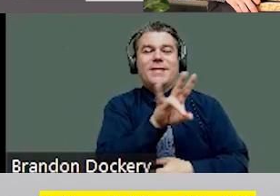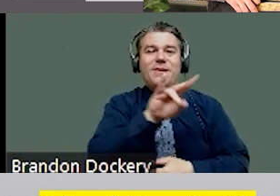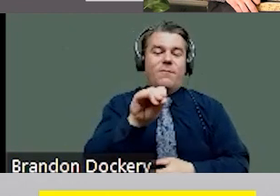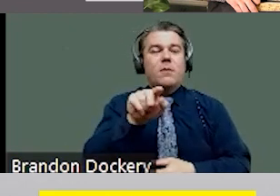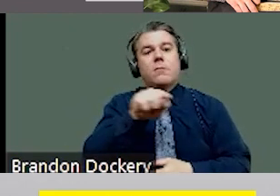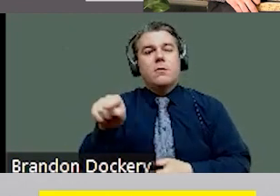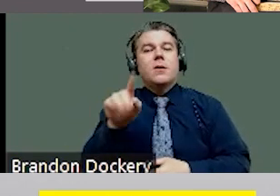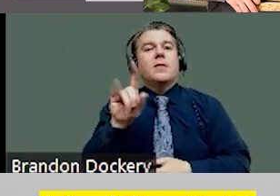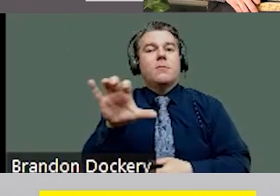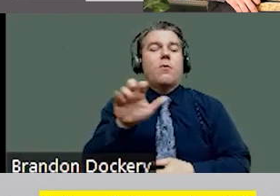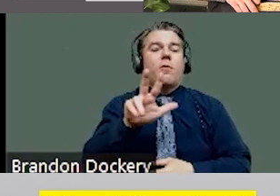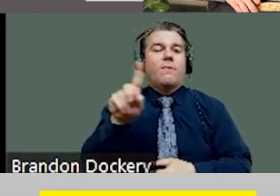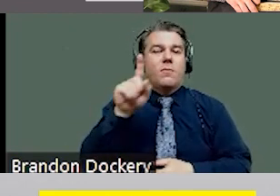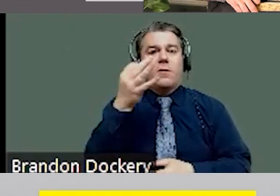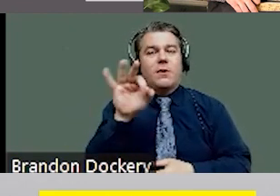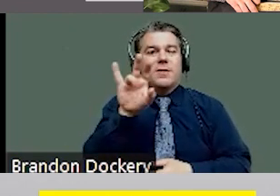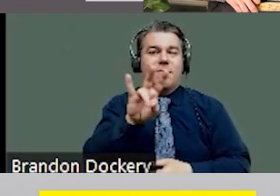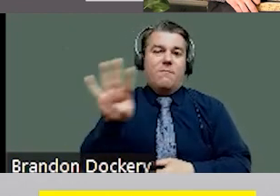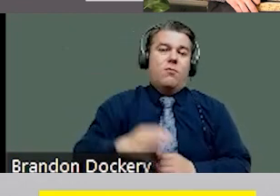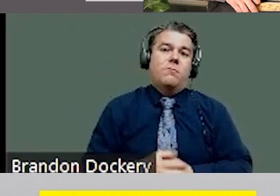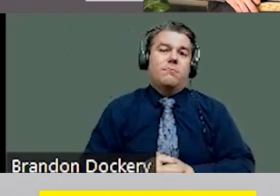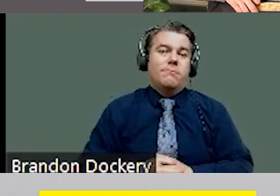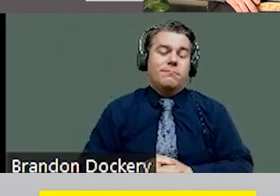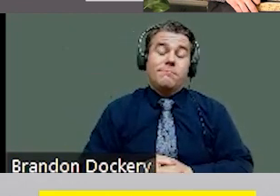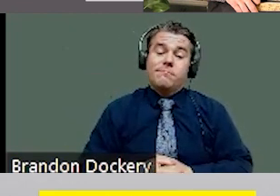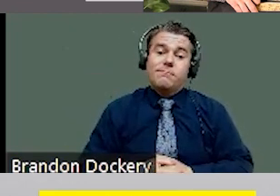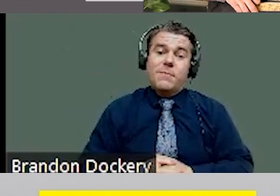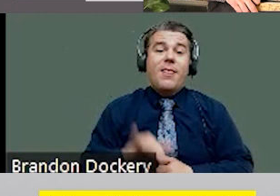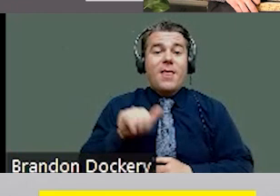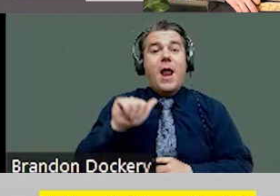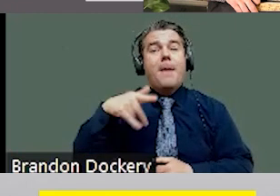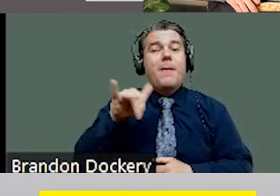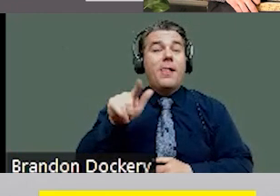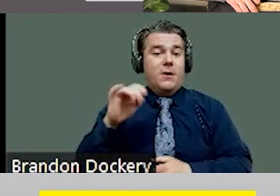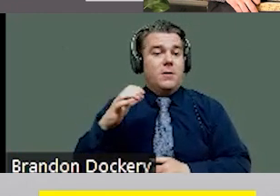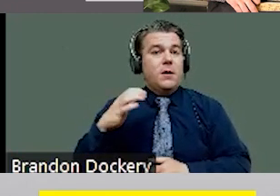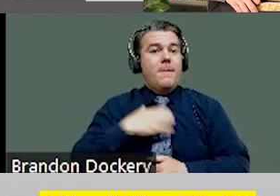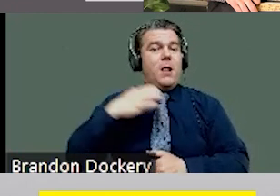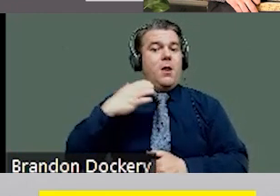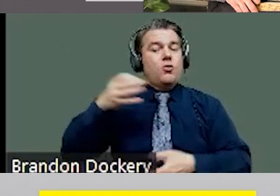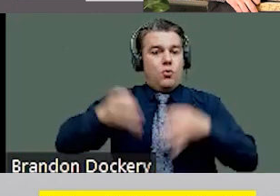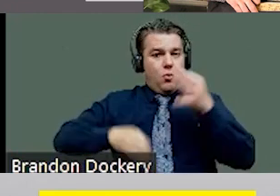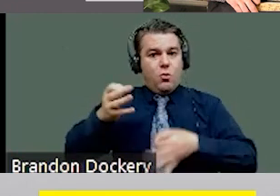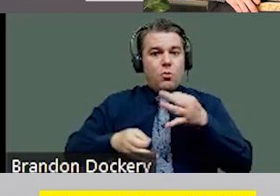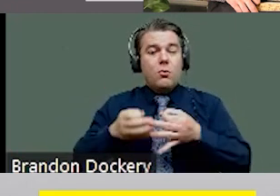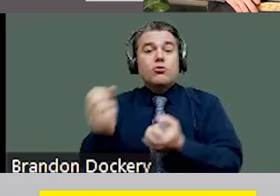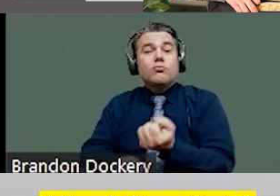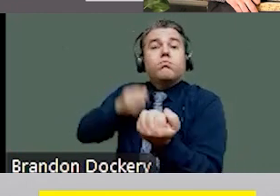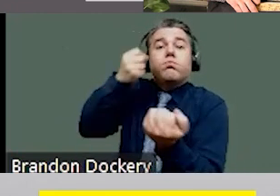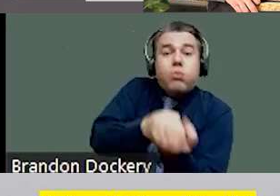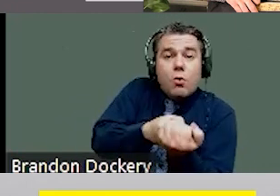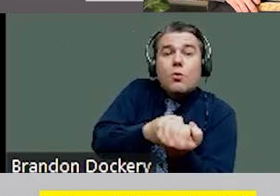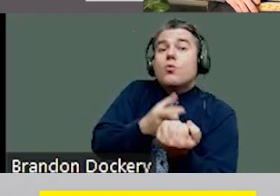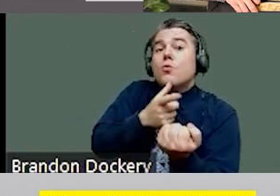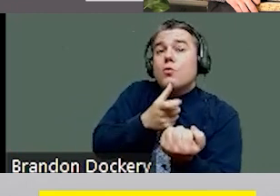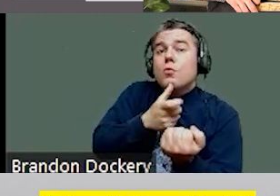to December 31st, 1974. The appellate court found in favor of